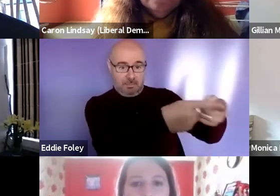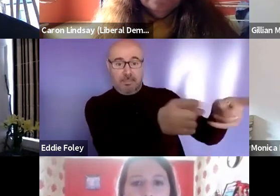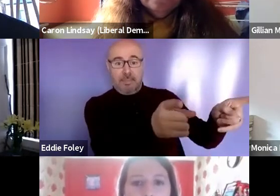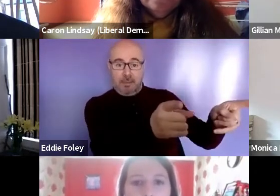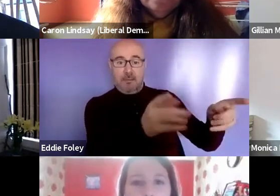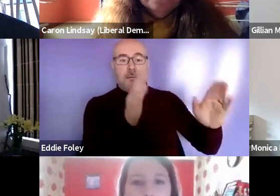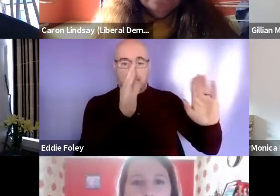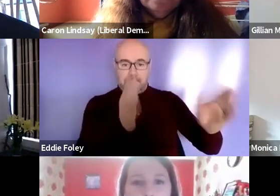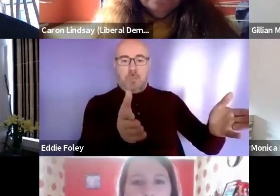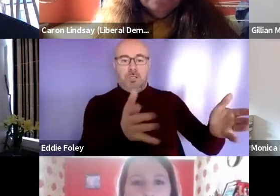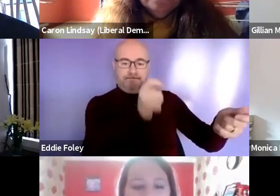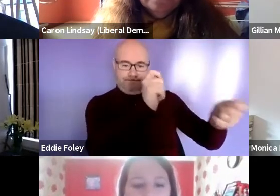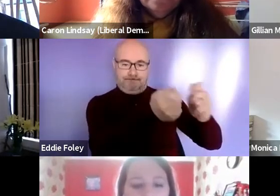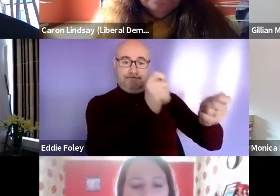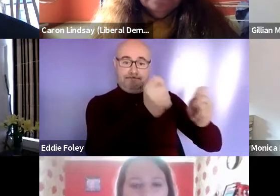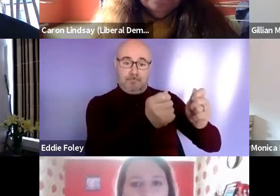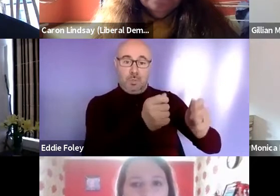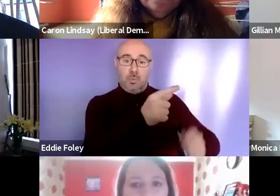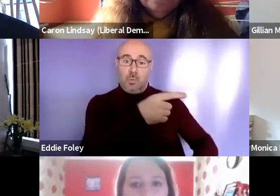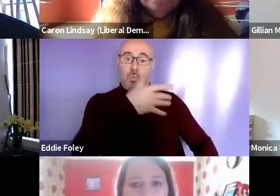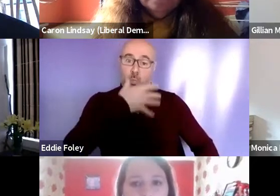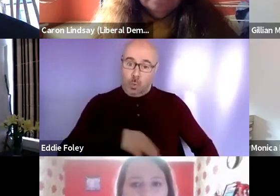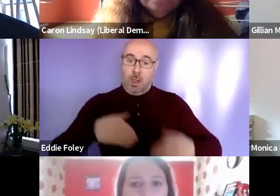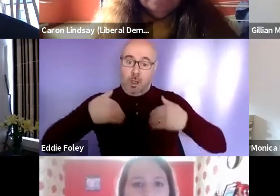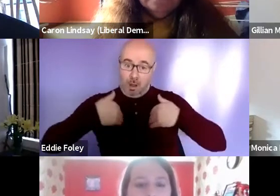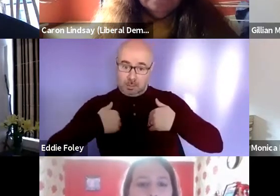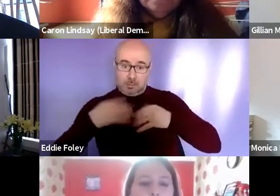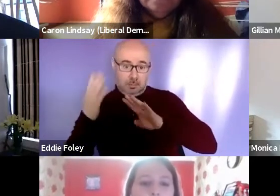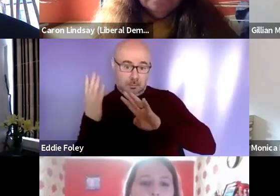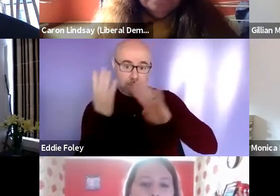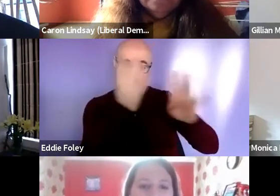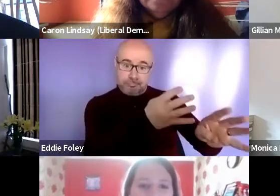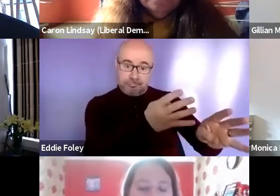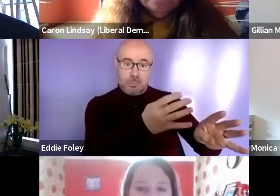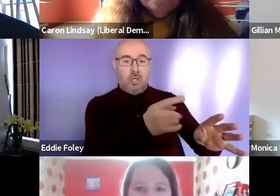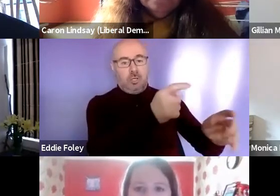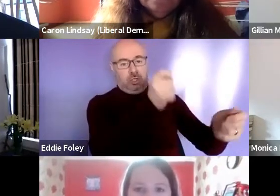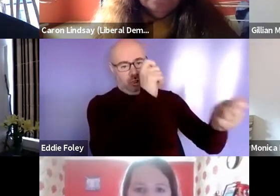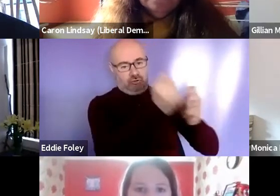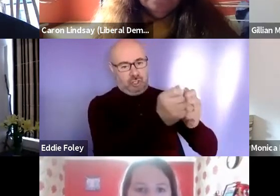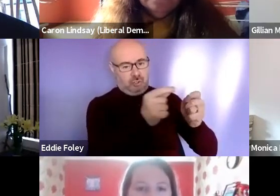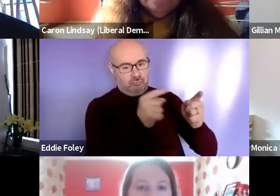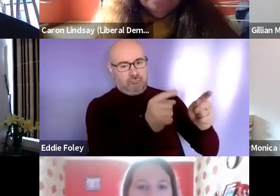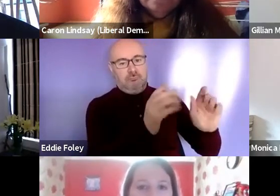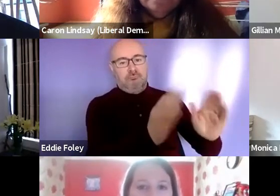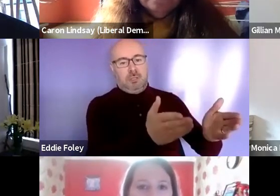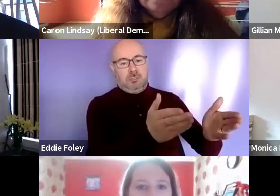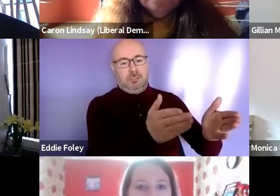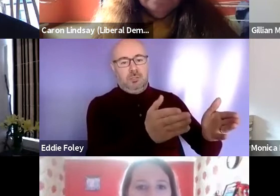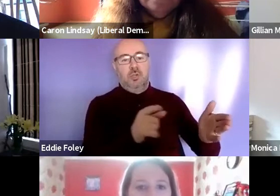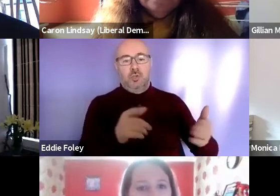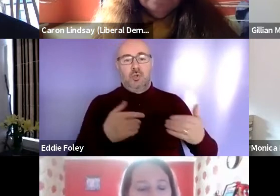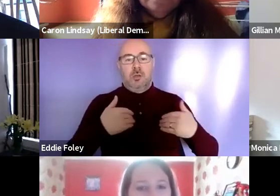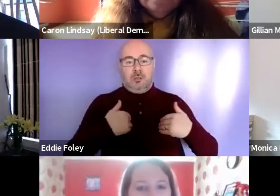our money, and if not, we can go elsewhere. And so I think the challenge is, again, for the disability